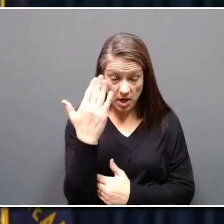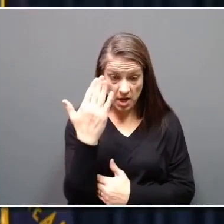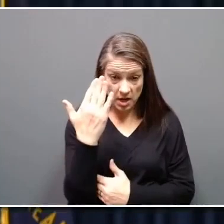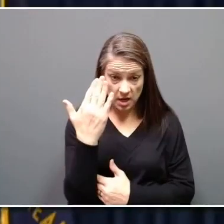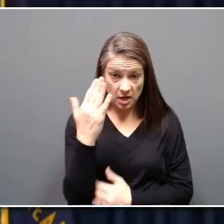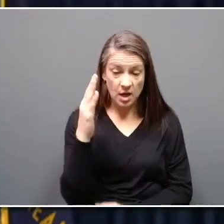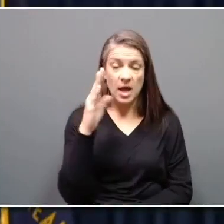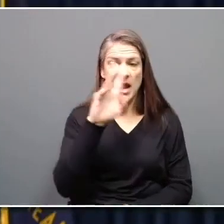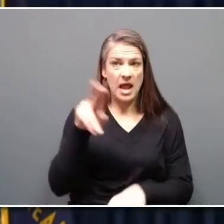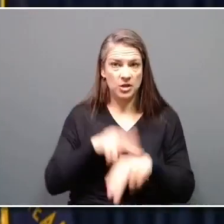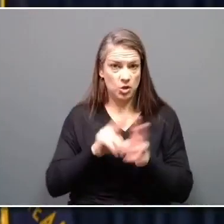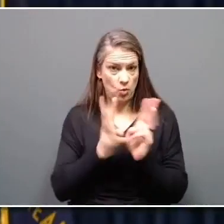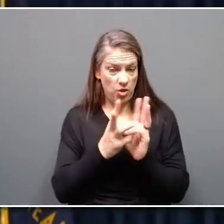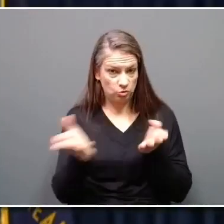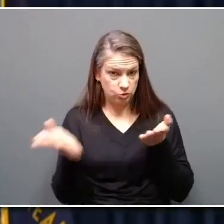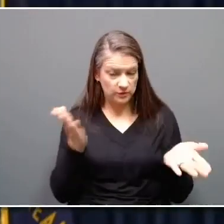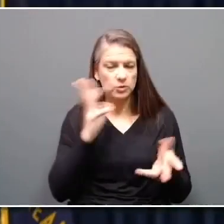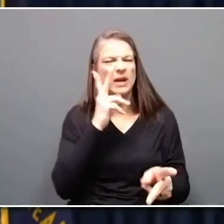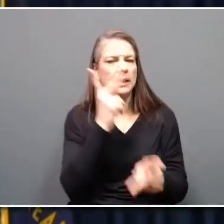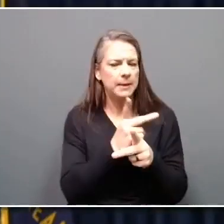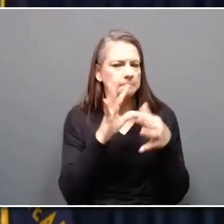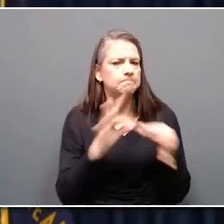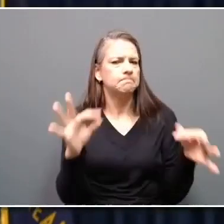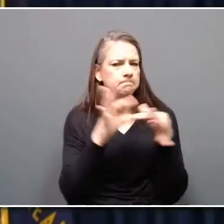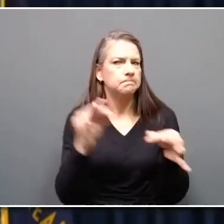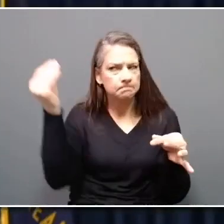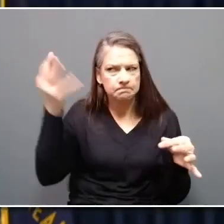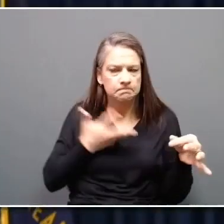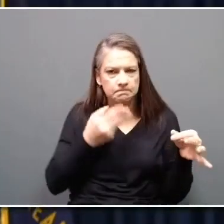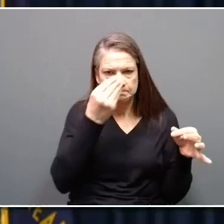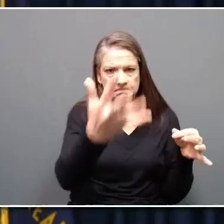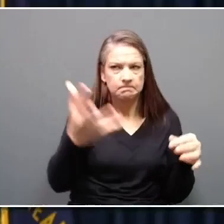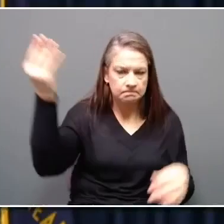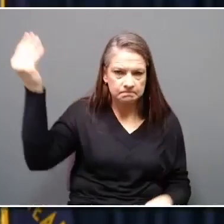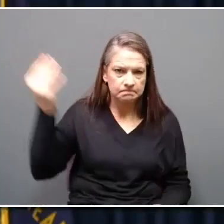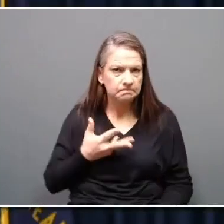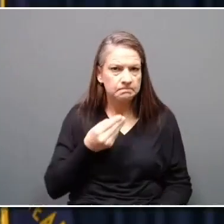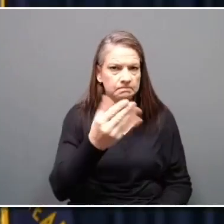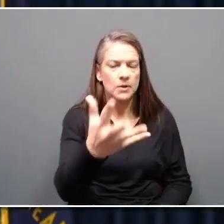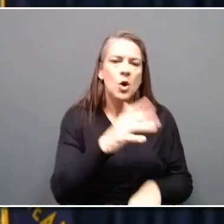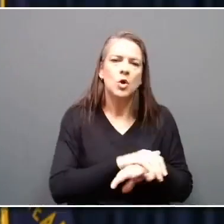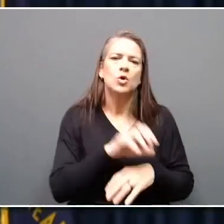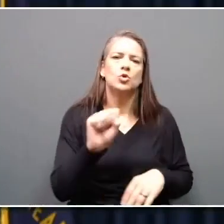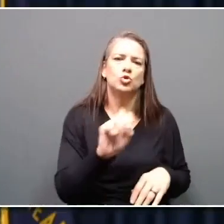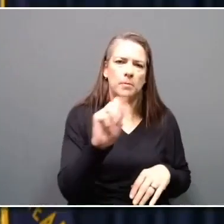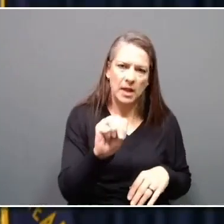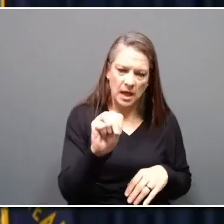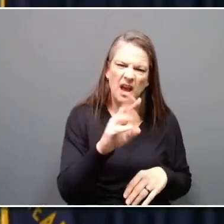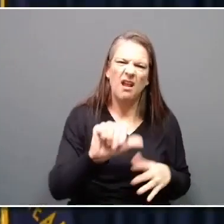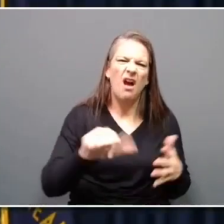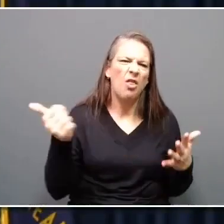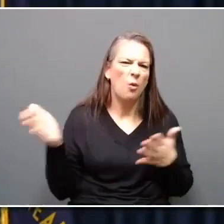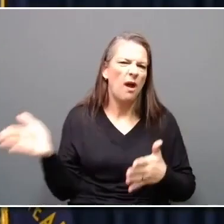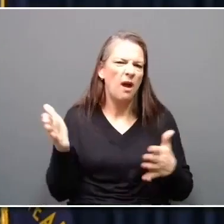National Weather Service is going to continue to give us updates, which we are going to provide on social media and in other ways.